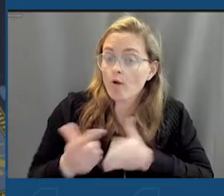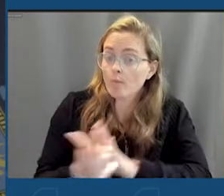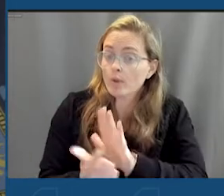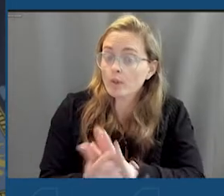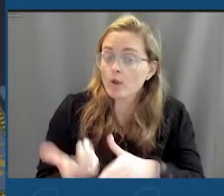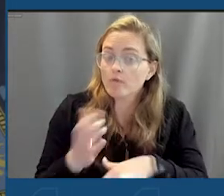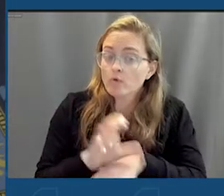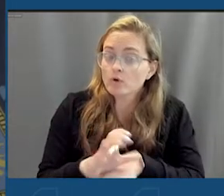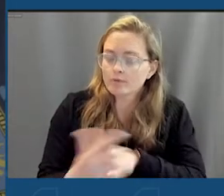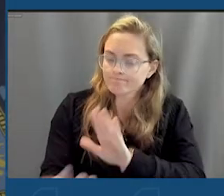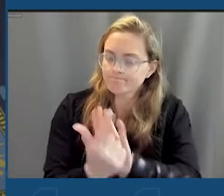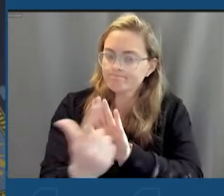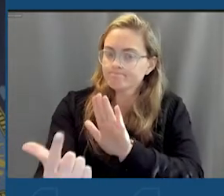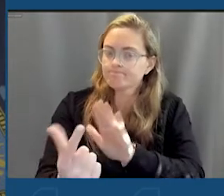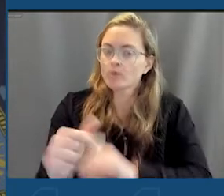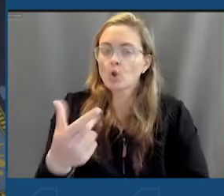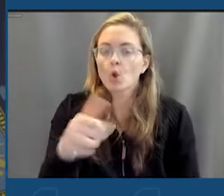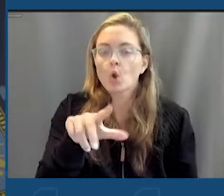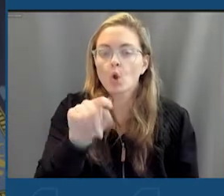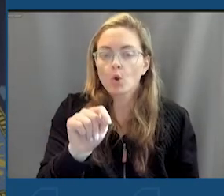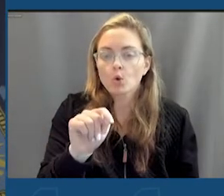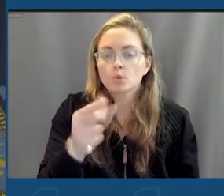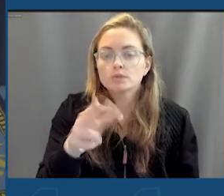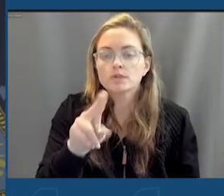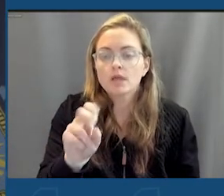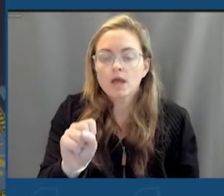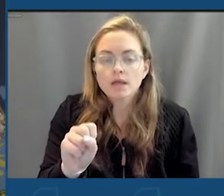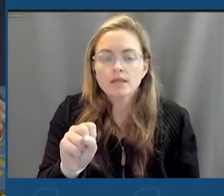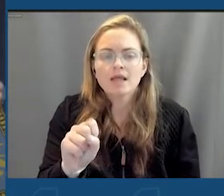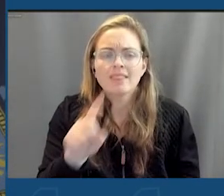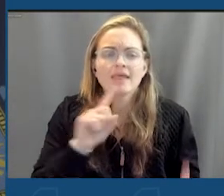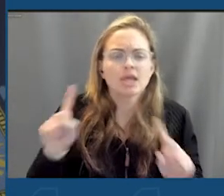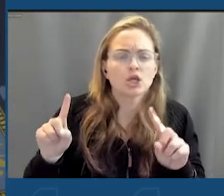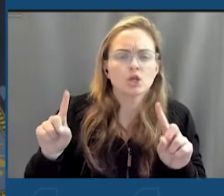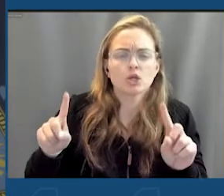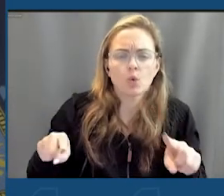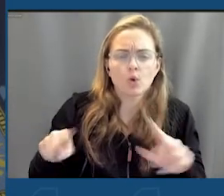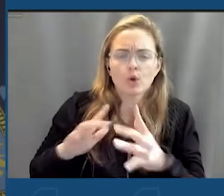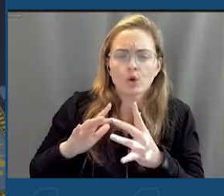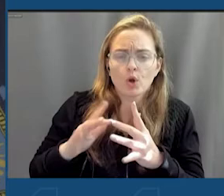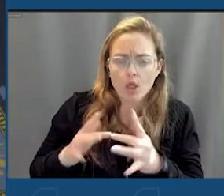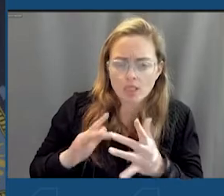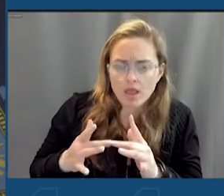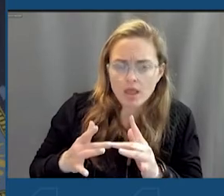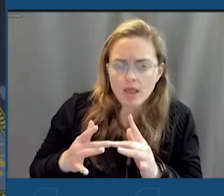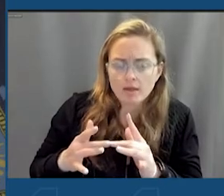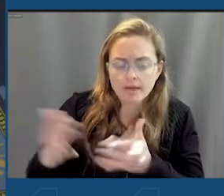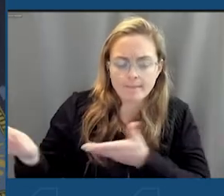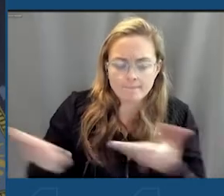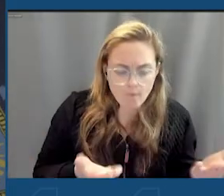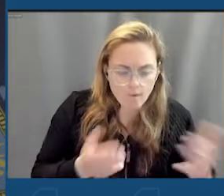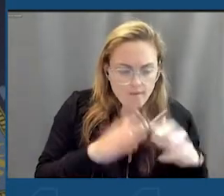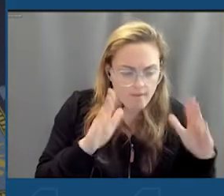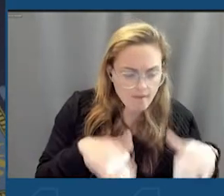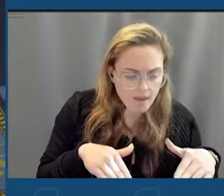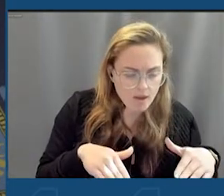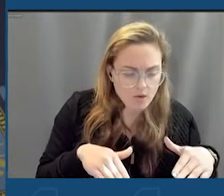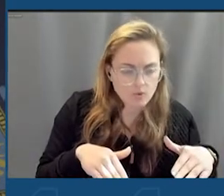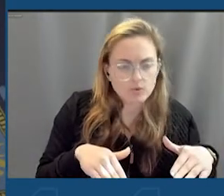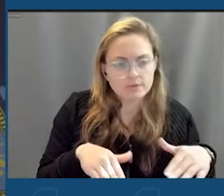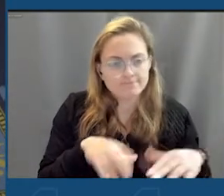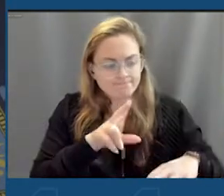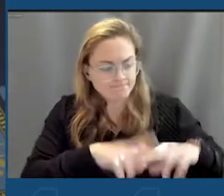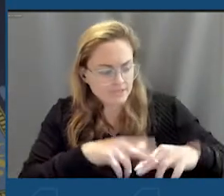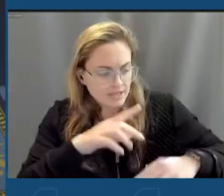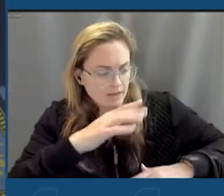ghost guns. Ghost guns, people manufacturing a gun that they can order online, have it shipped to their house, sit at their dining room table and